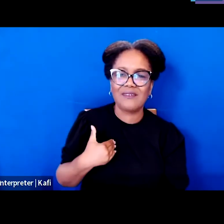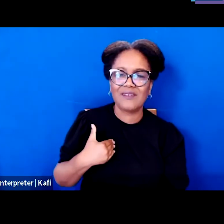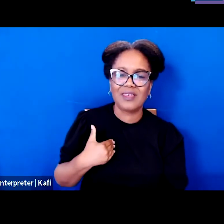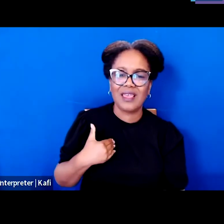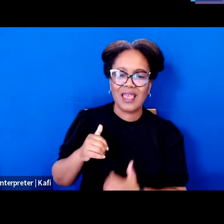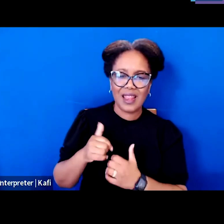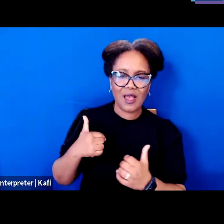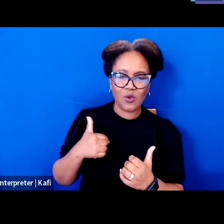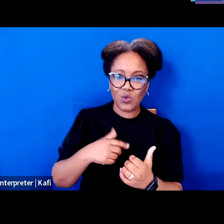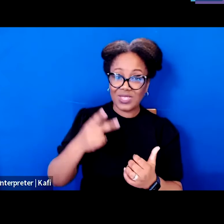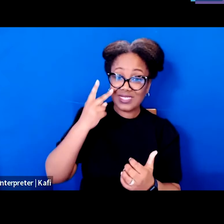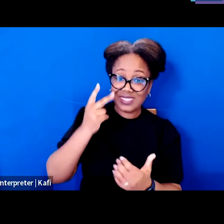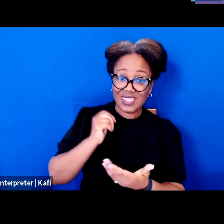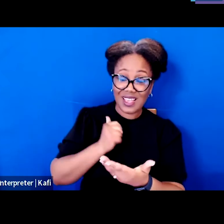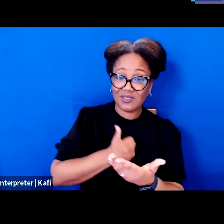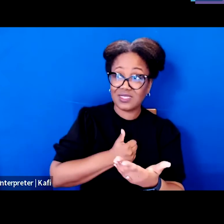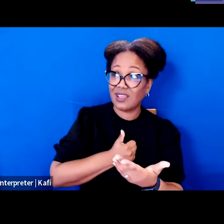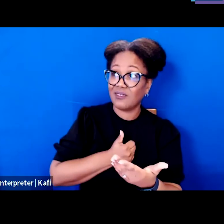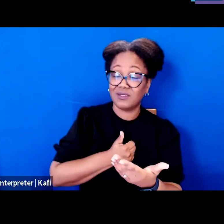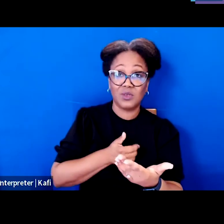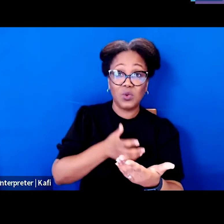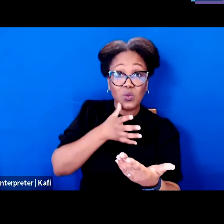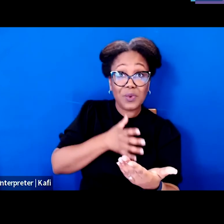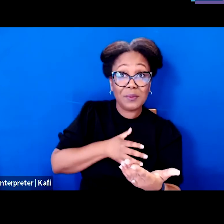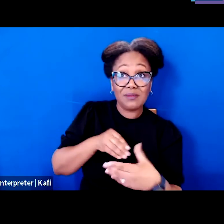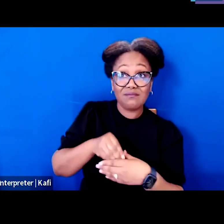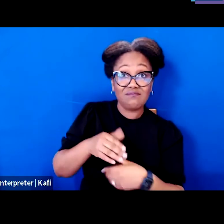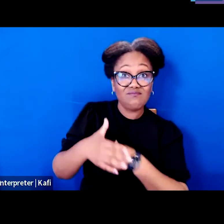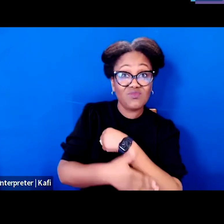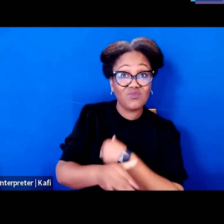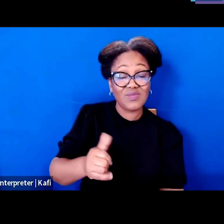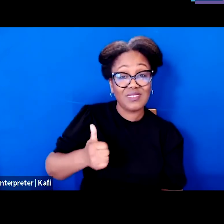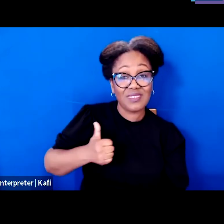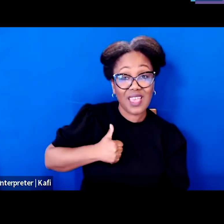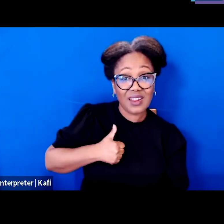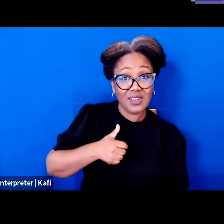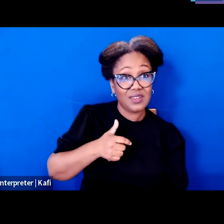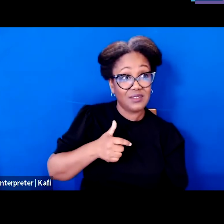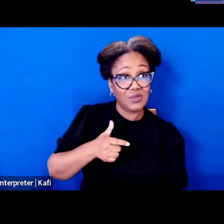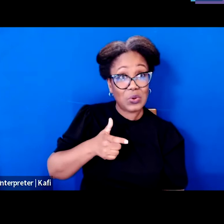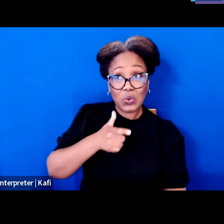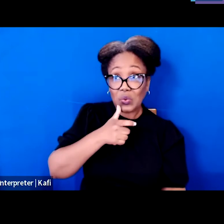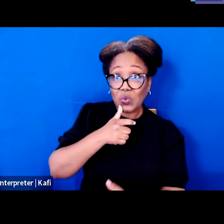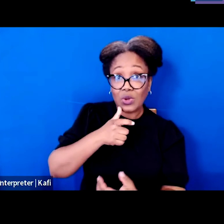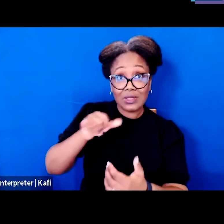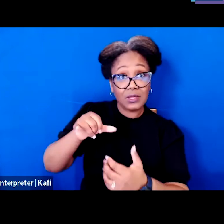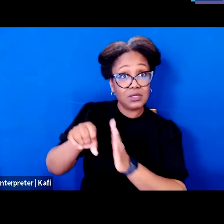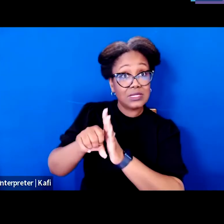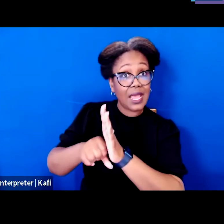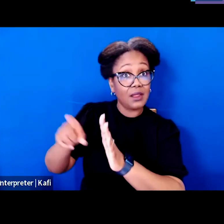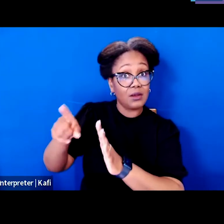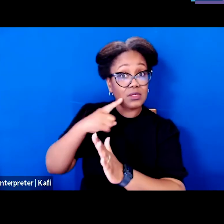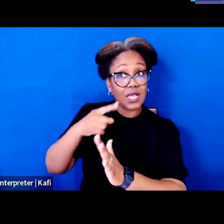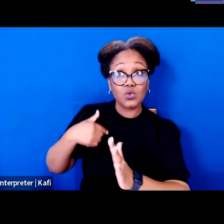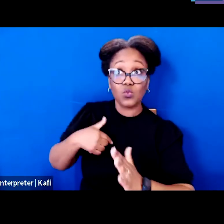means, thinking about what safety means. Safety means in a country like Canada that has been profoundly exploitive and